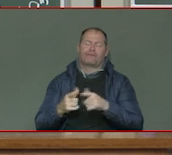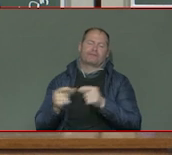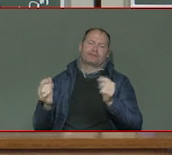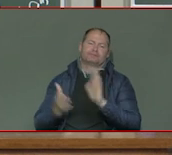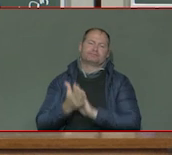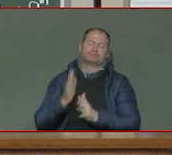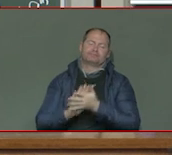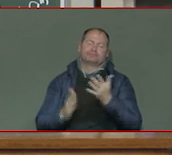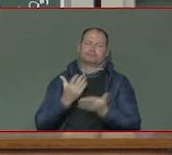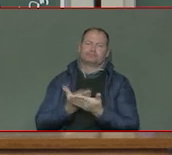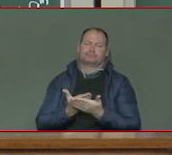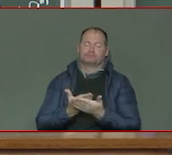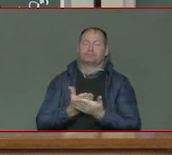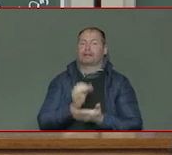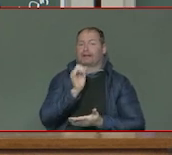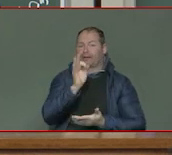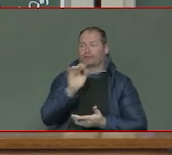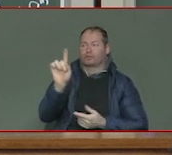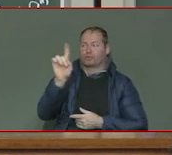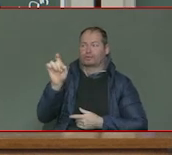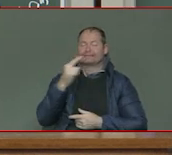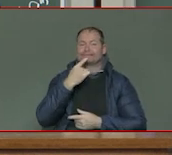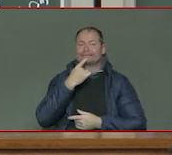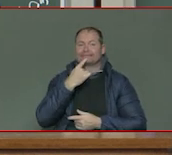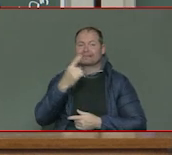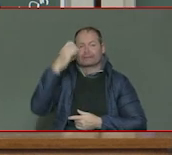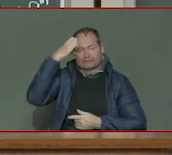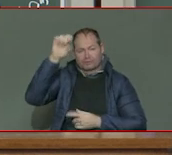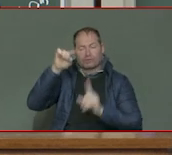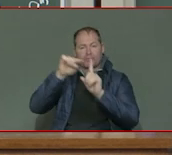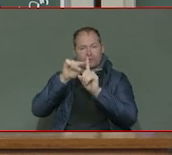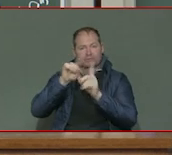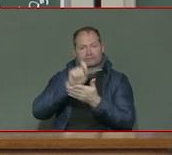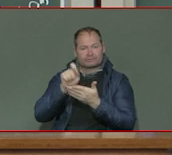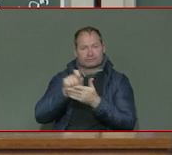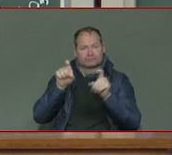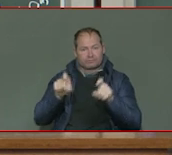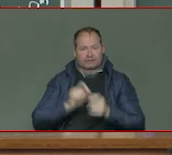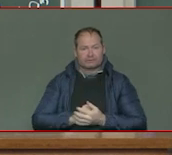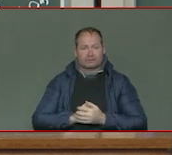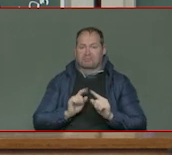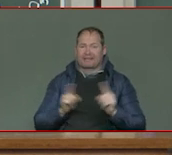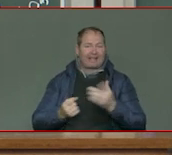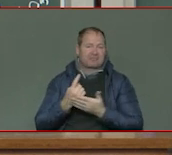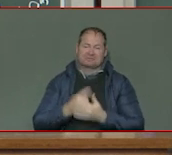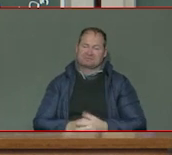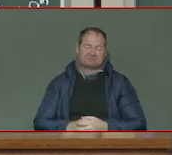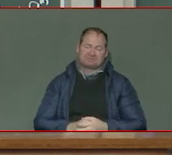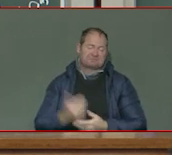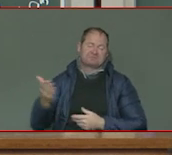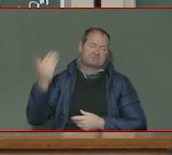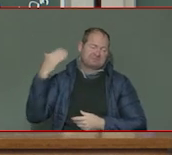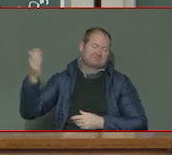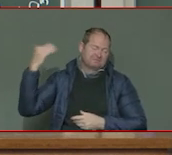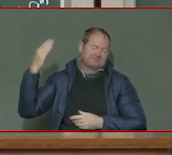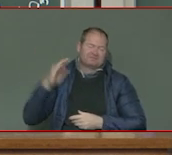If, however, they did, which is unlikely because it hasn't been like that for many years, where they ask you to write your answer